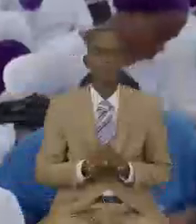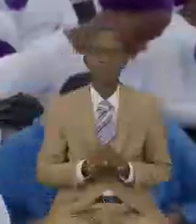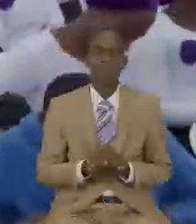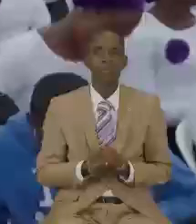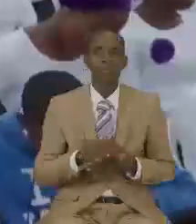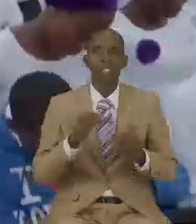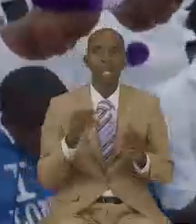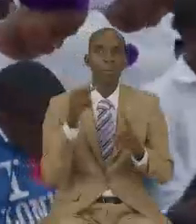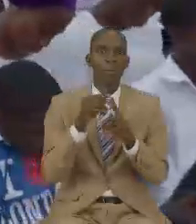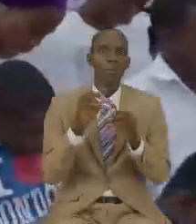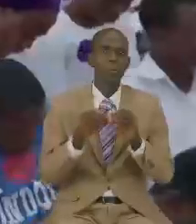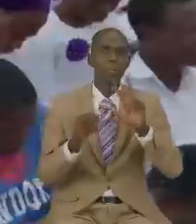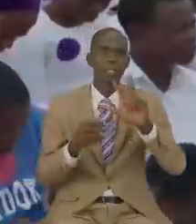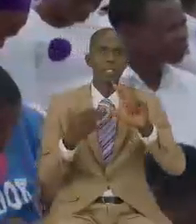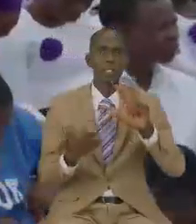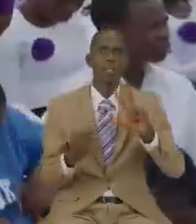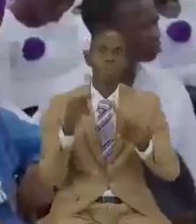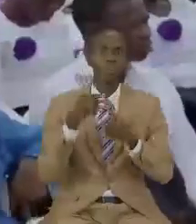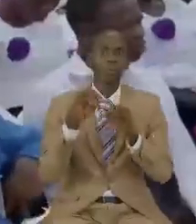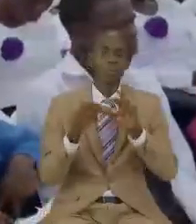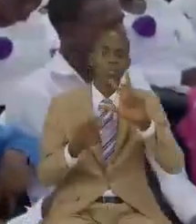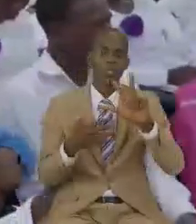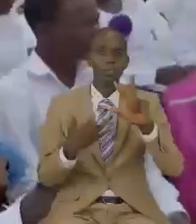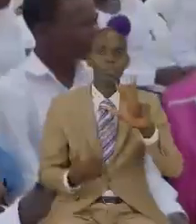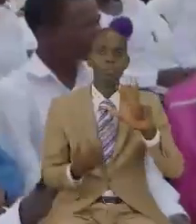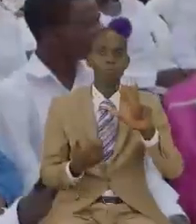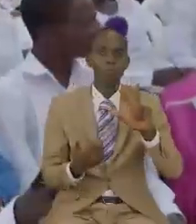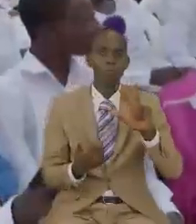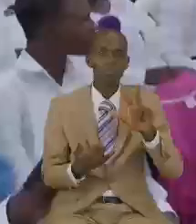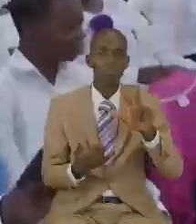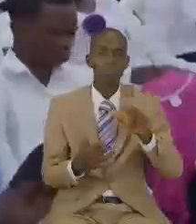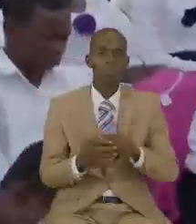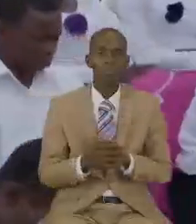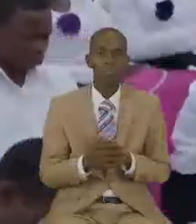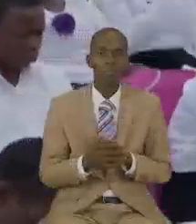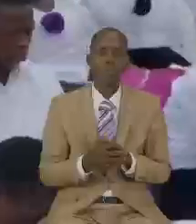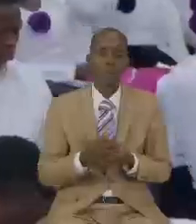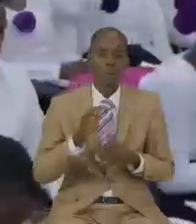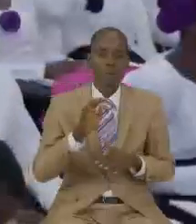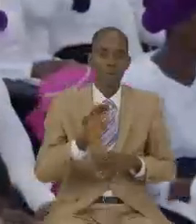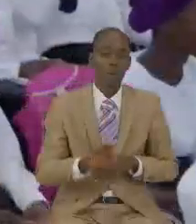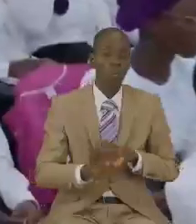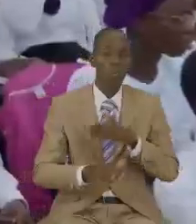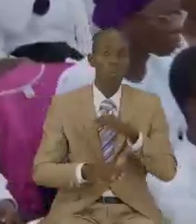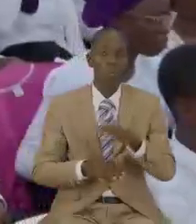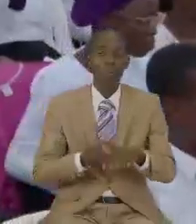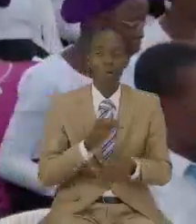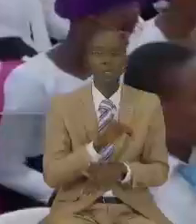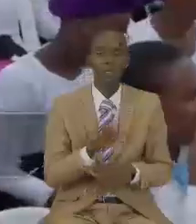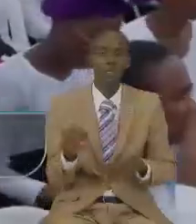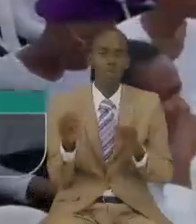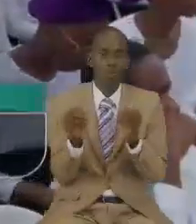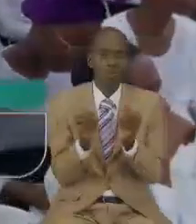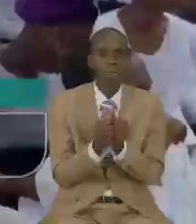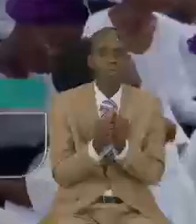come to number three now. Number three, we're looking at walking with